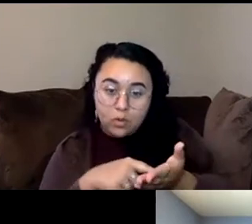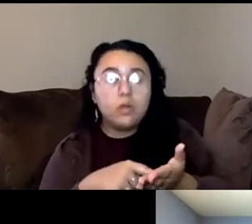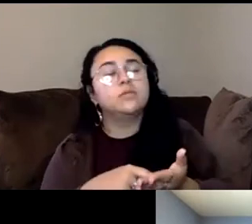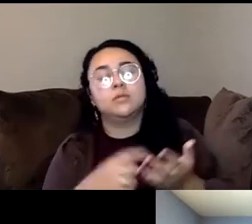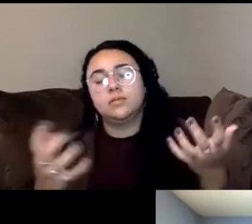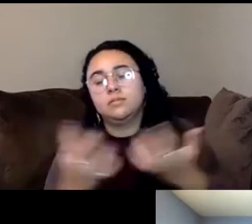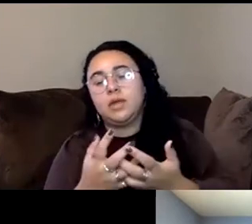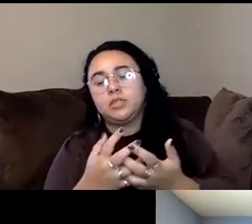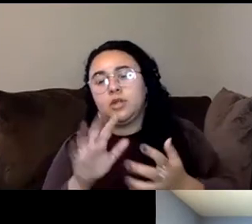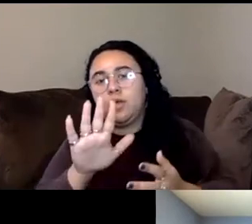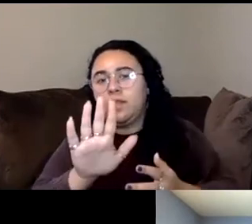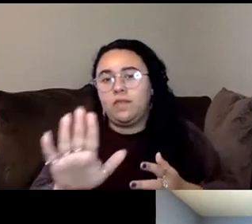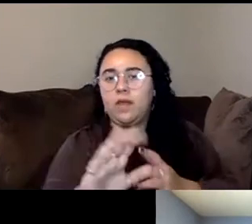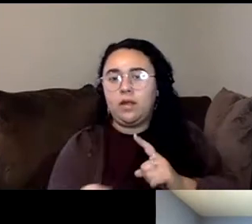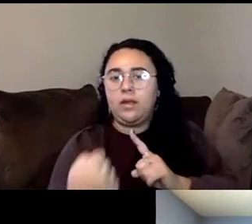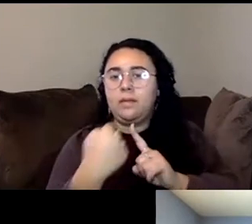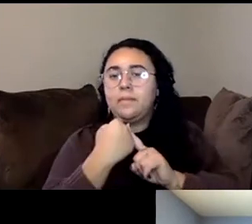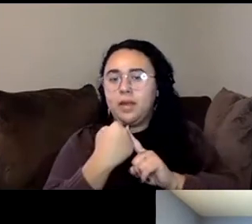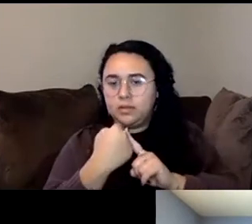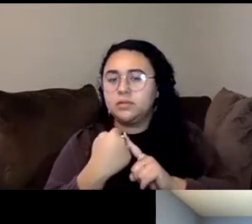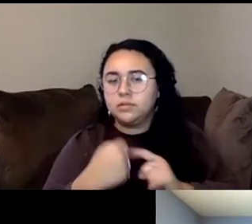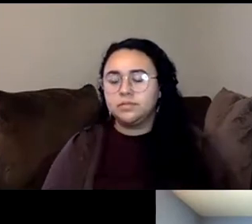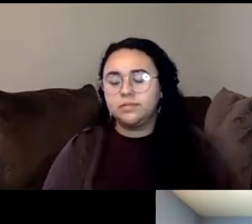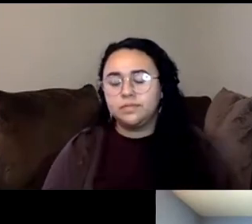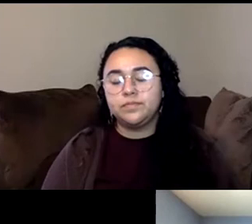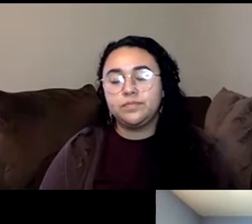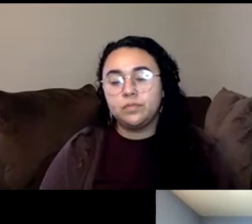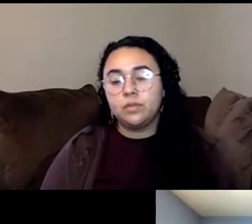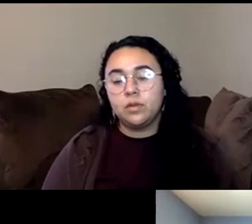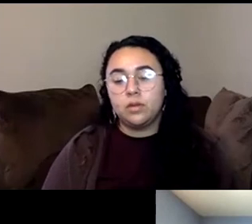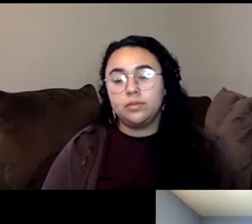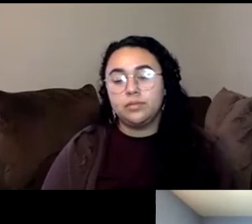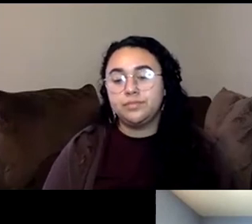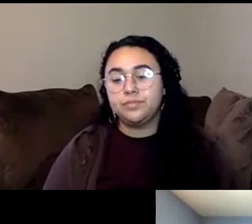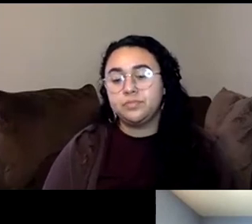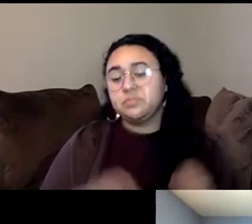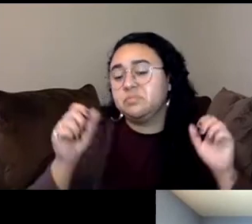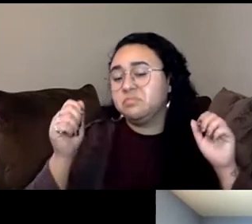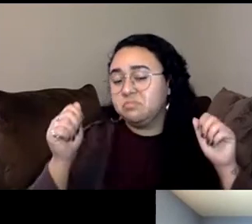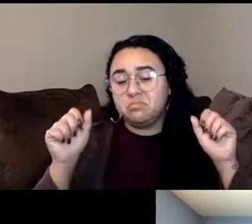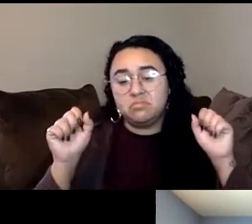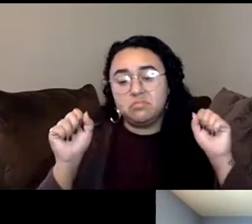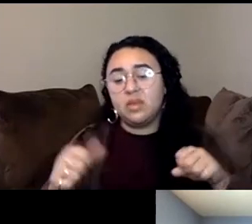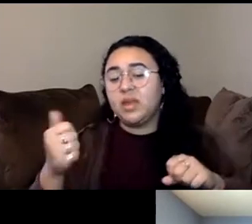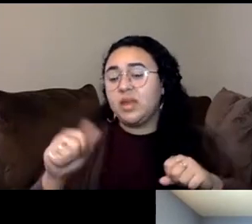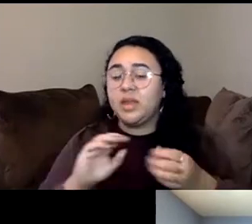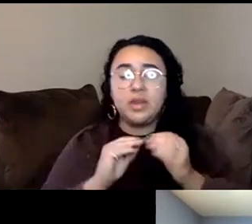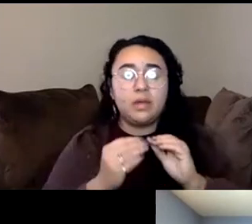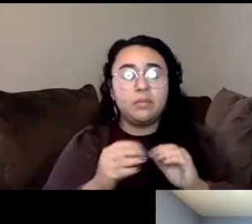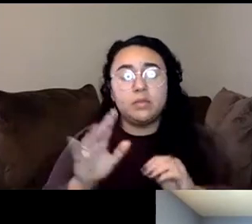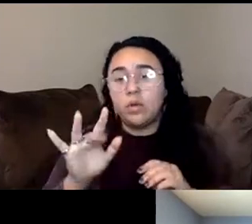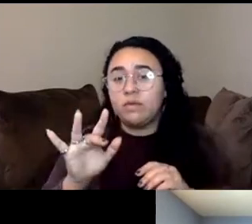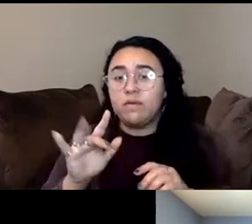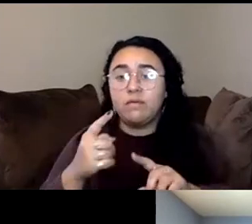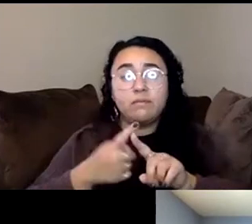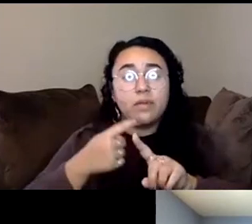the impact of what I felt like the organization was making, right? And so that could be any number for anybody. It could be $25 a month. It could